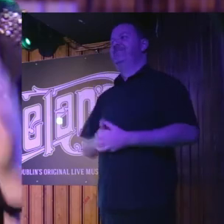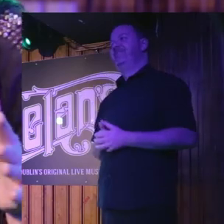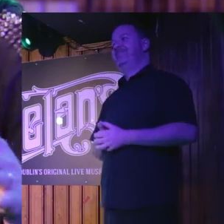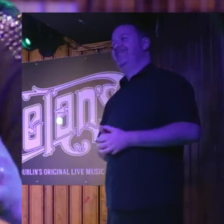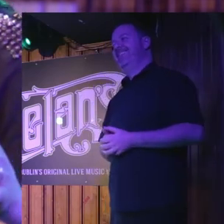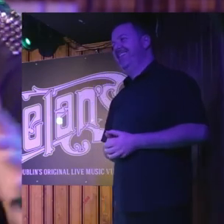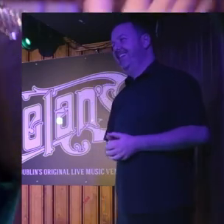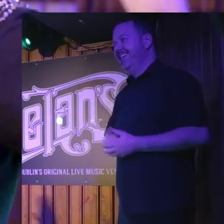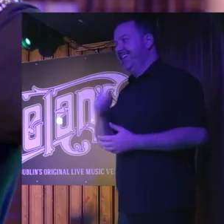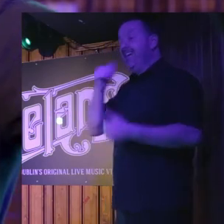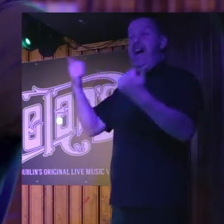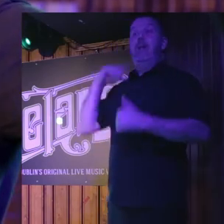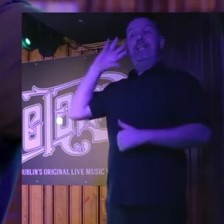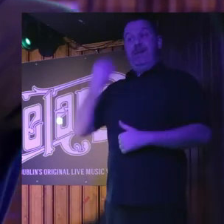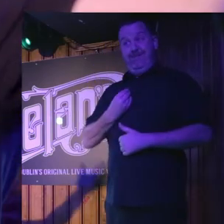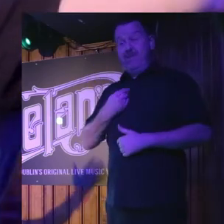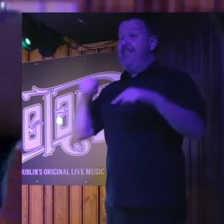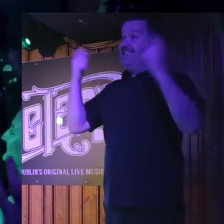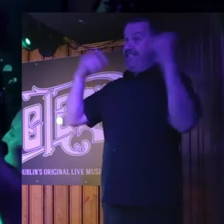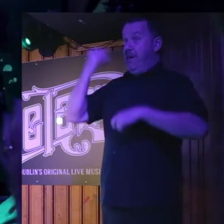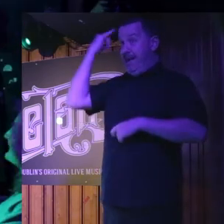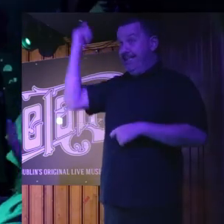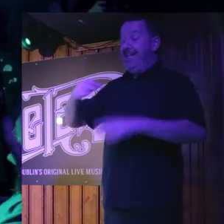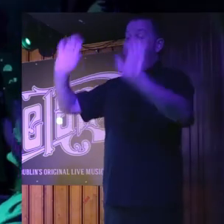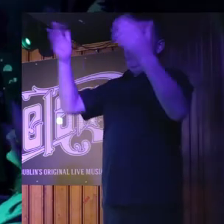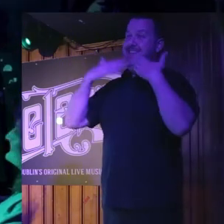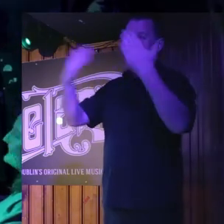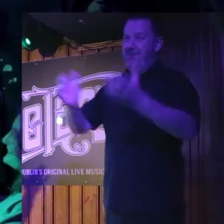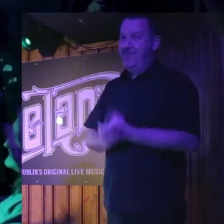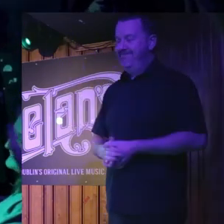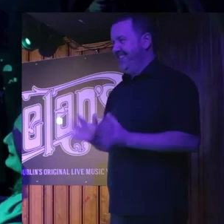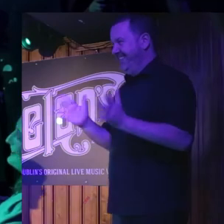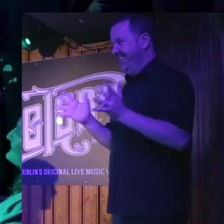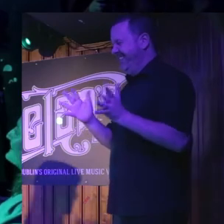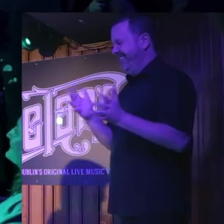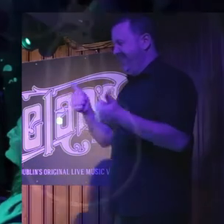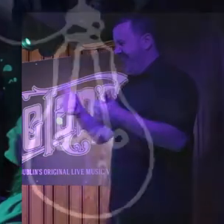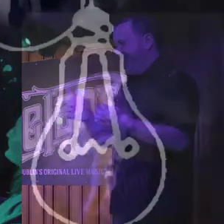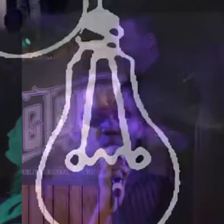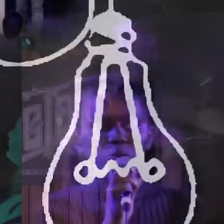I've been Elizabeth Mathews. This was a terrible idea. Thank you, Brightclough.